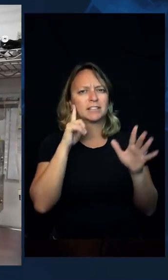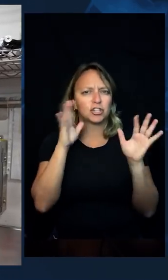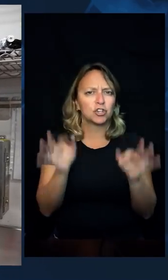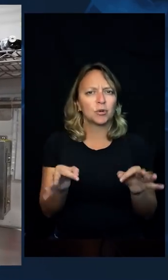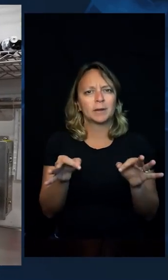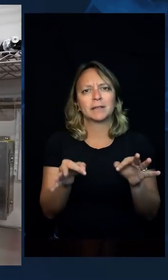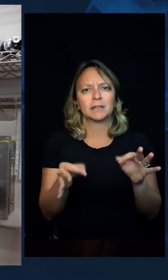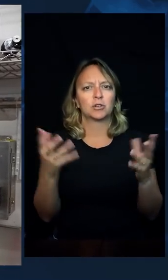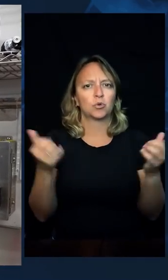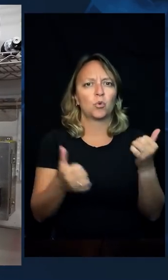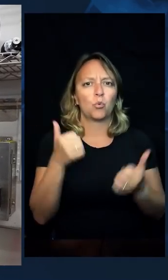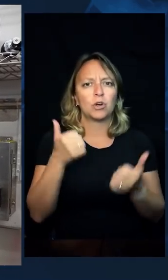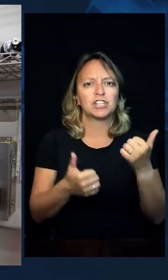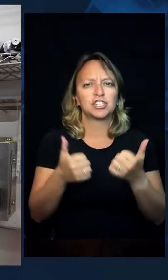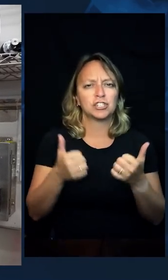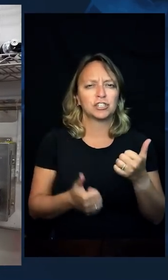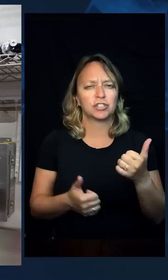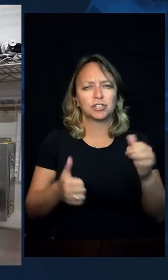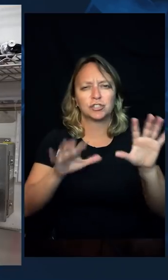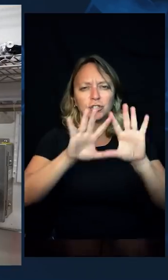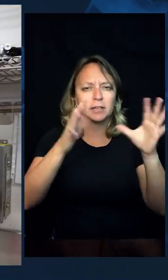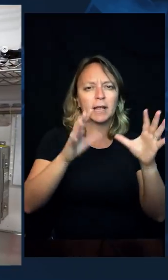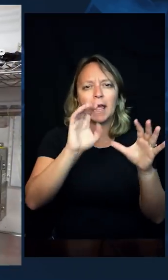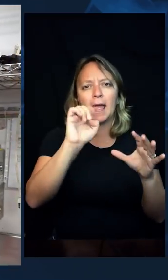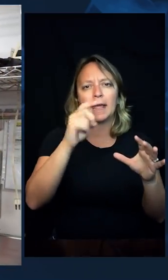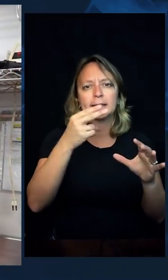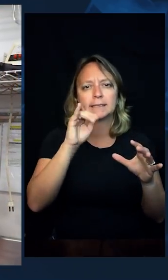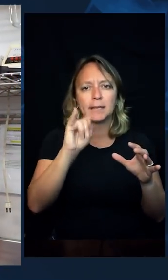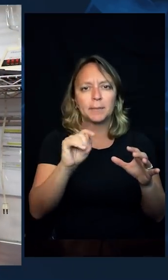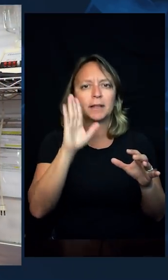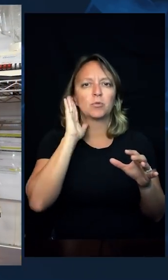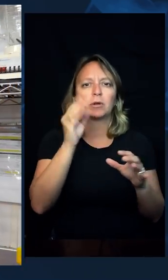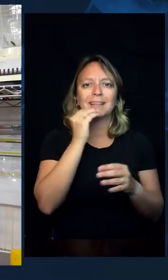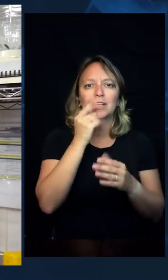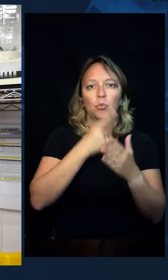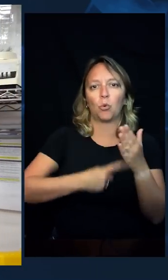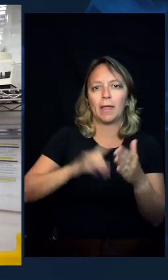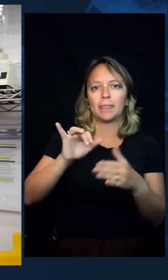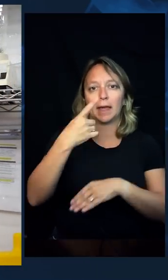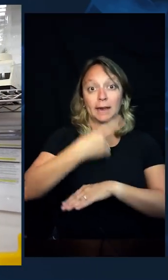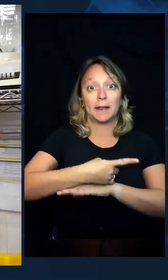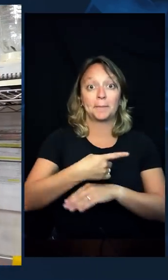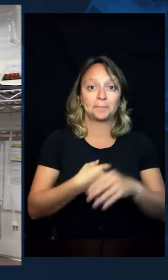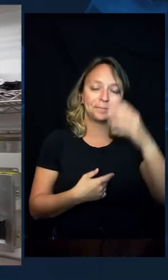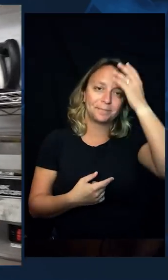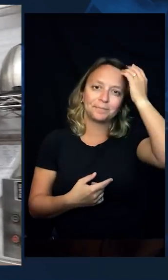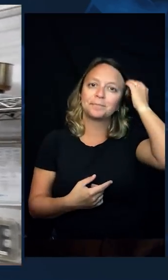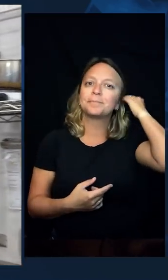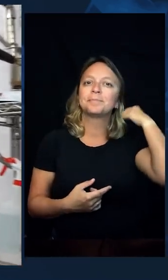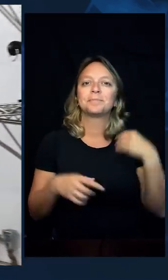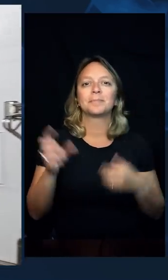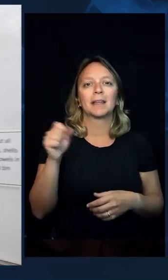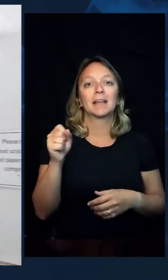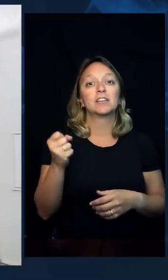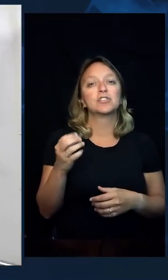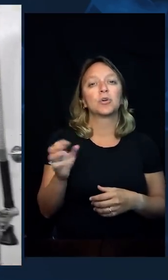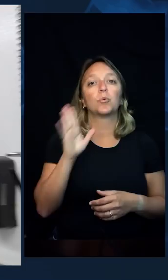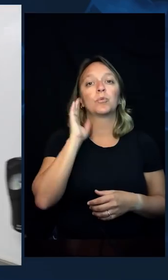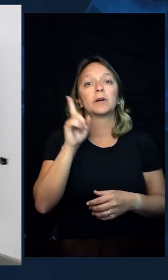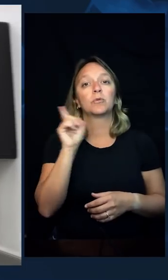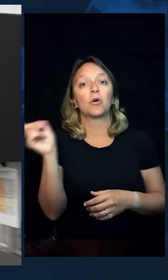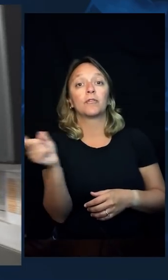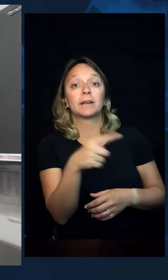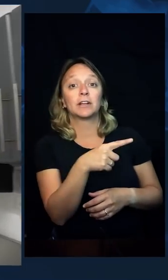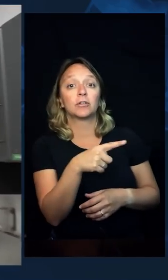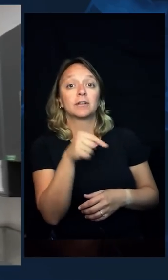which exhibits are going to get certain food for the day. Put that there. So we'll just go right over here, and this